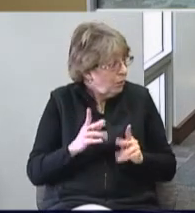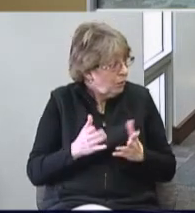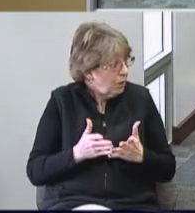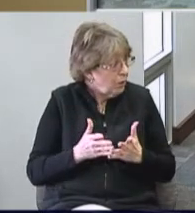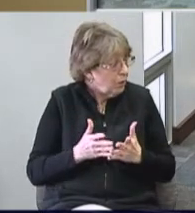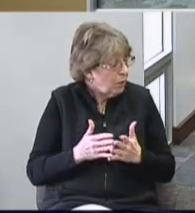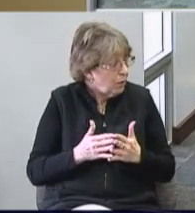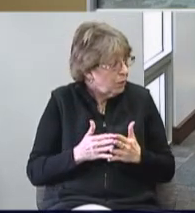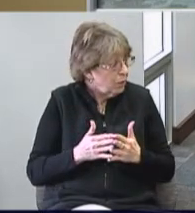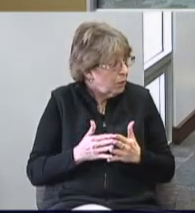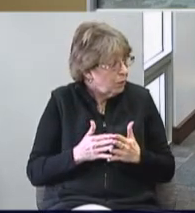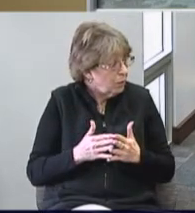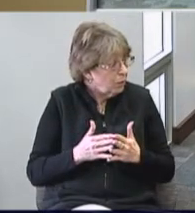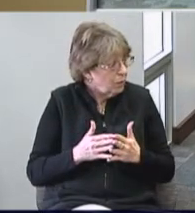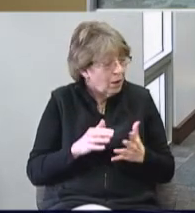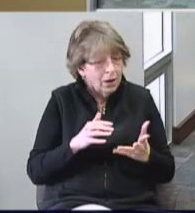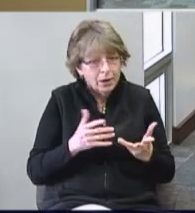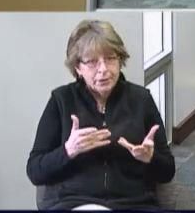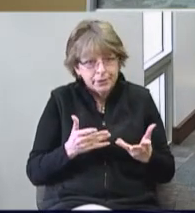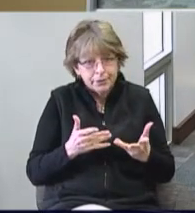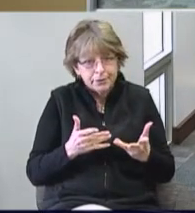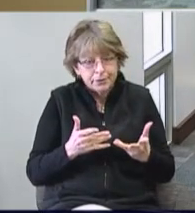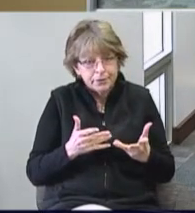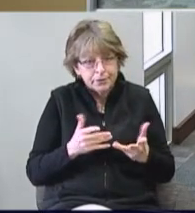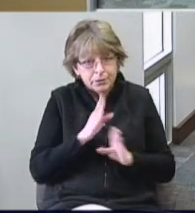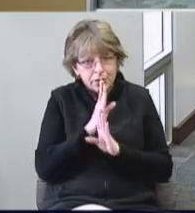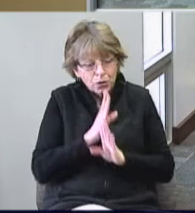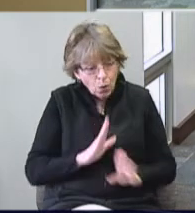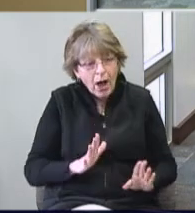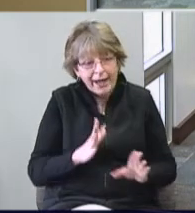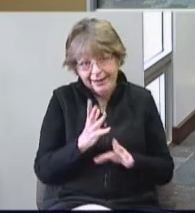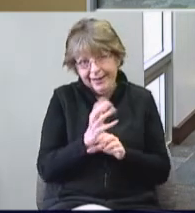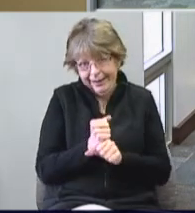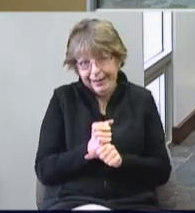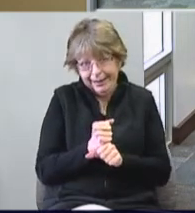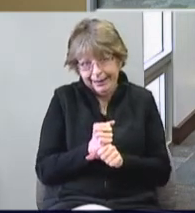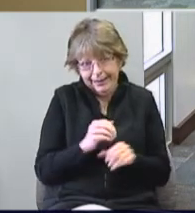but, privately get some sort of a discount?